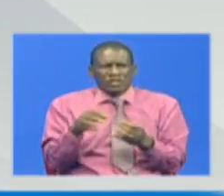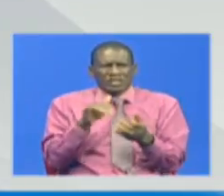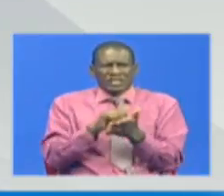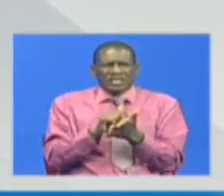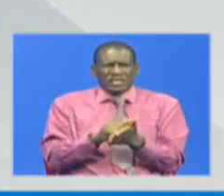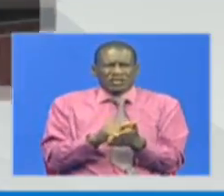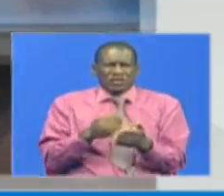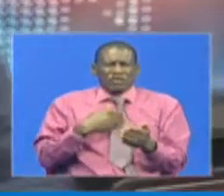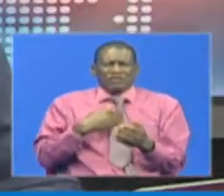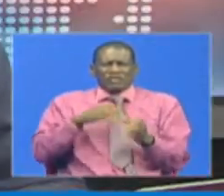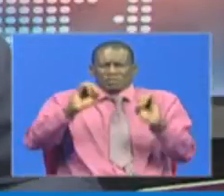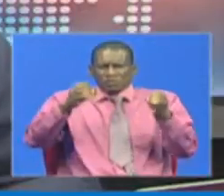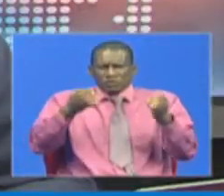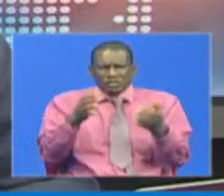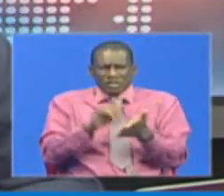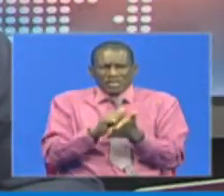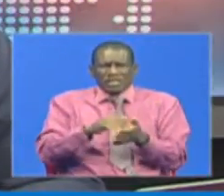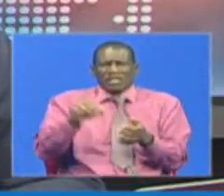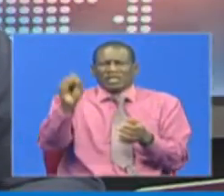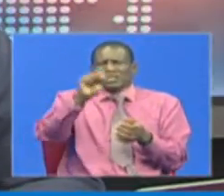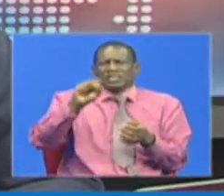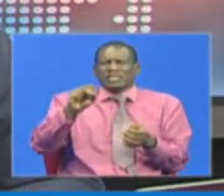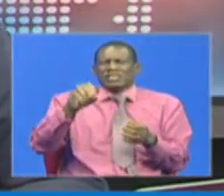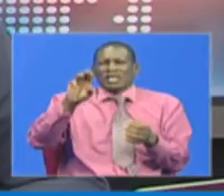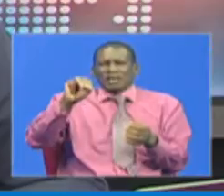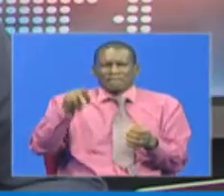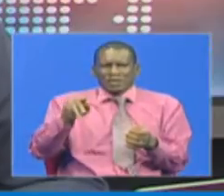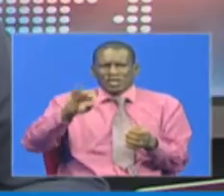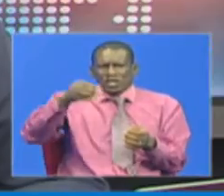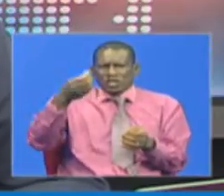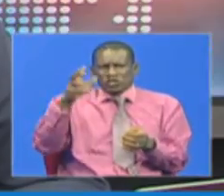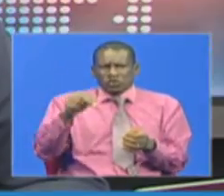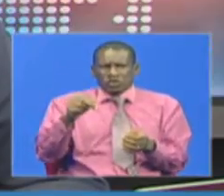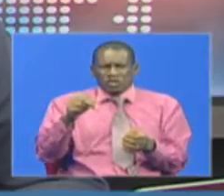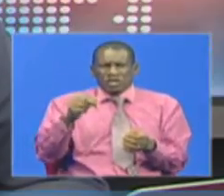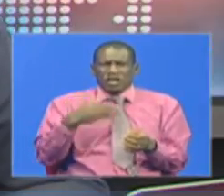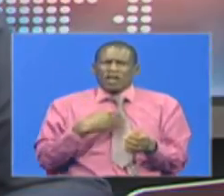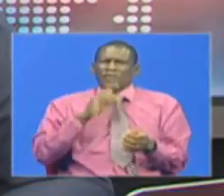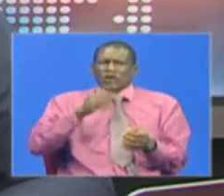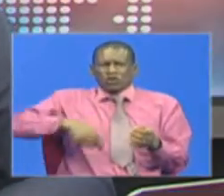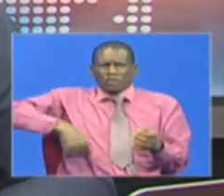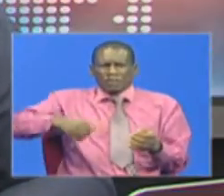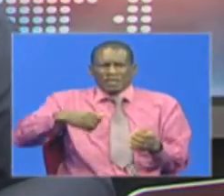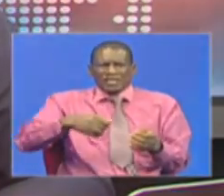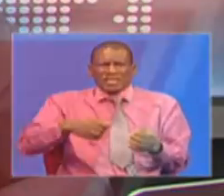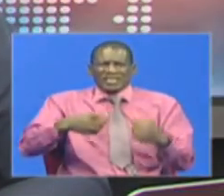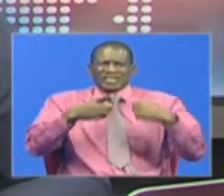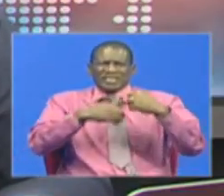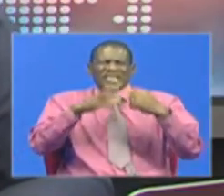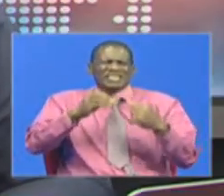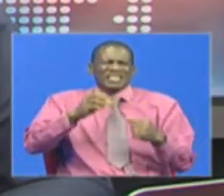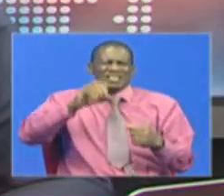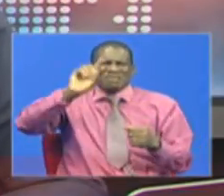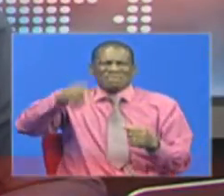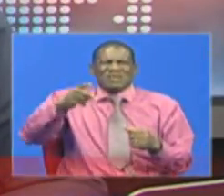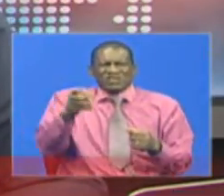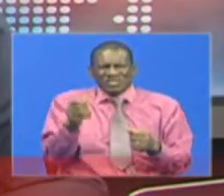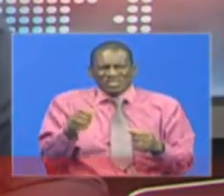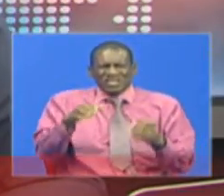some breaking news that Sirisia MP John Waluke has been ordered to pay a fine of over 600 million shillings,